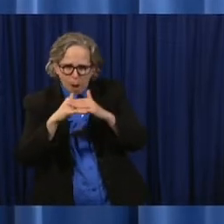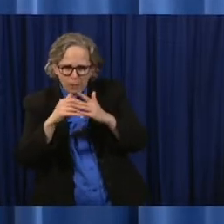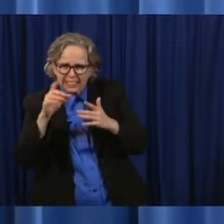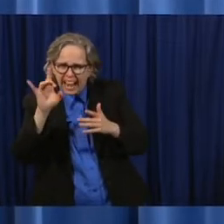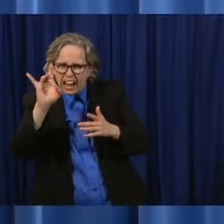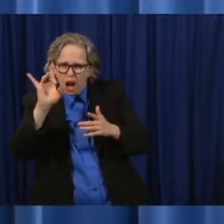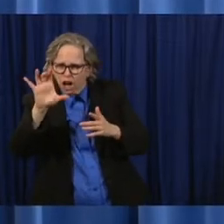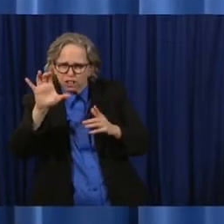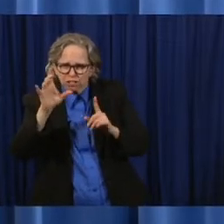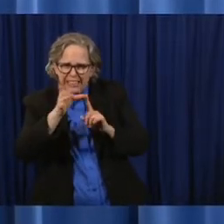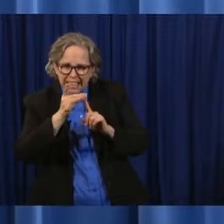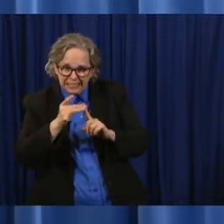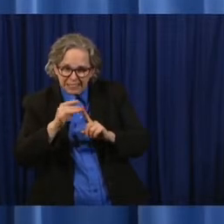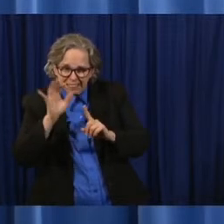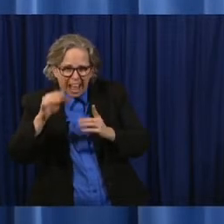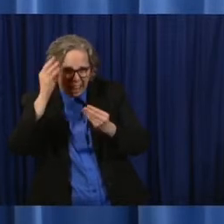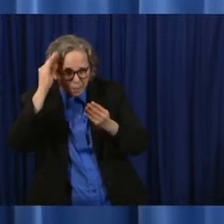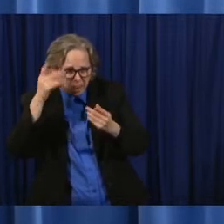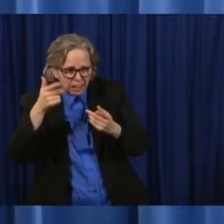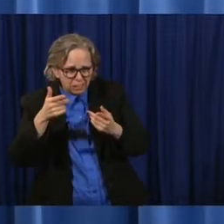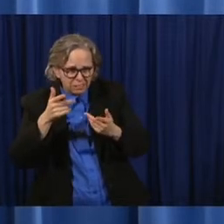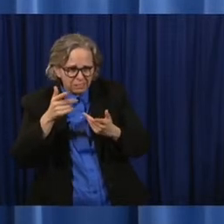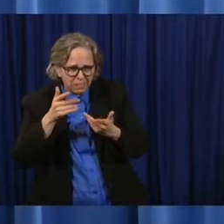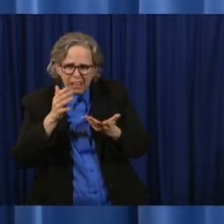disclosure helps Ohioans with?